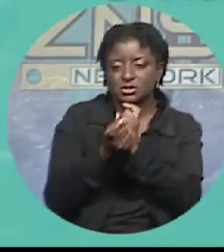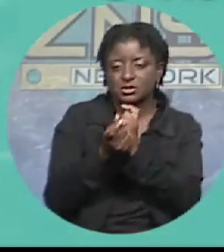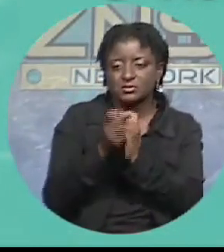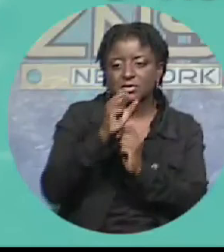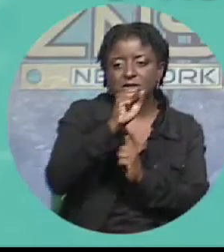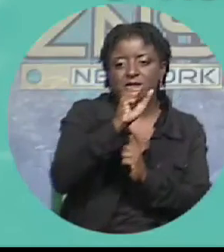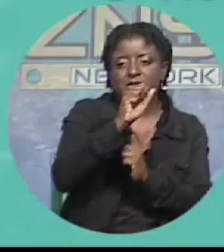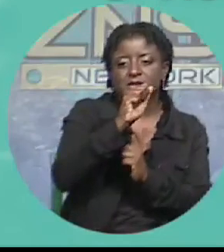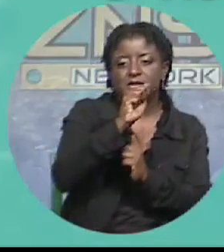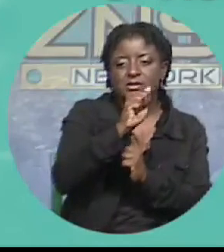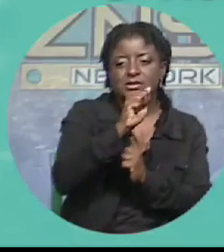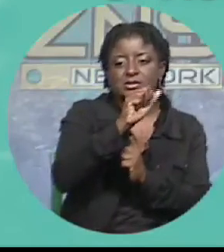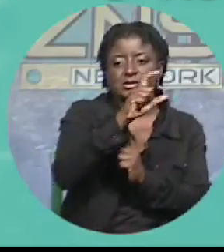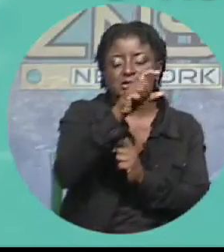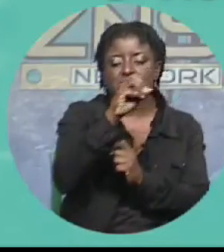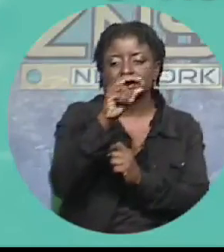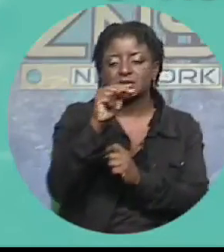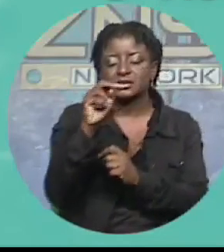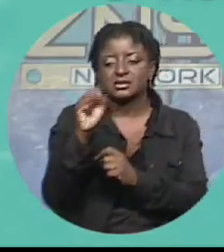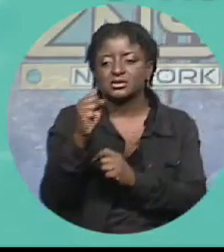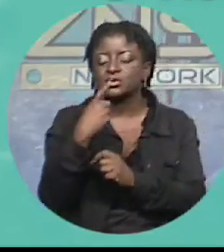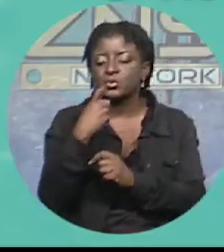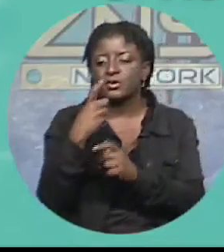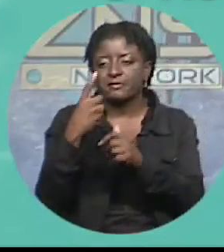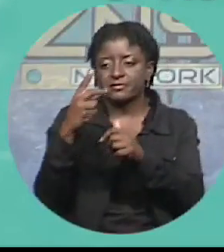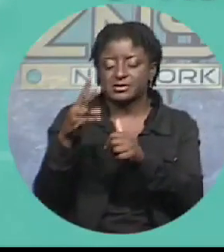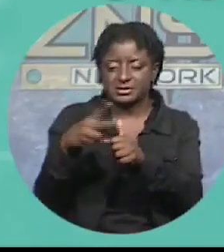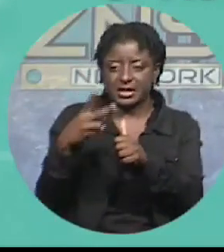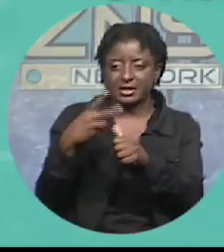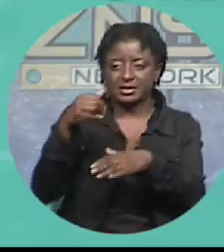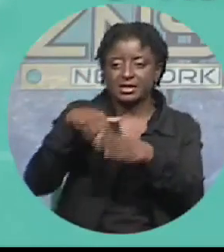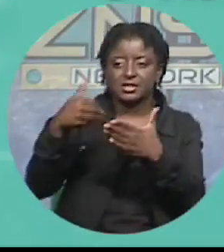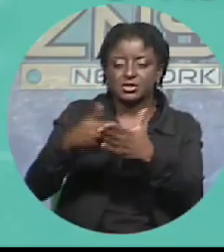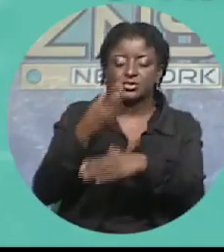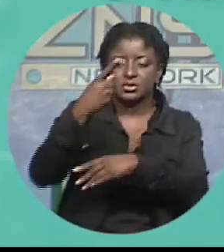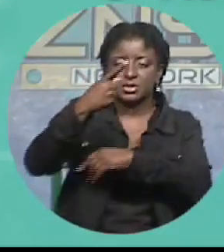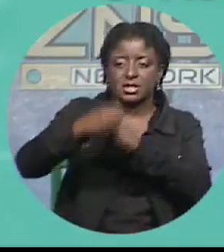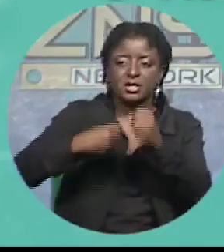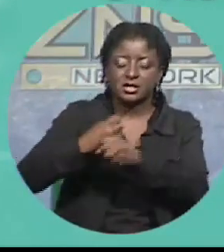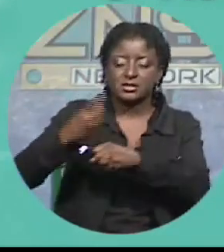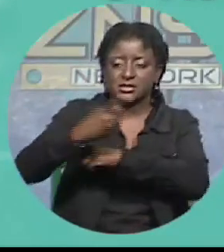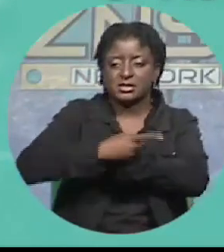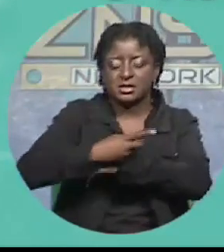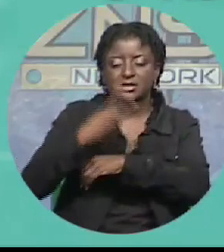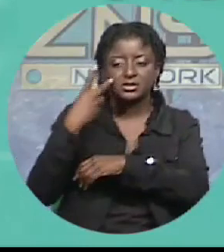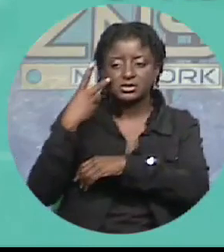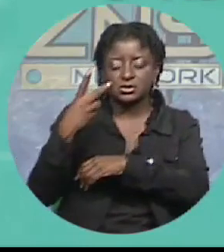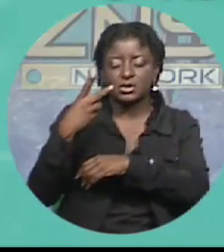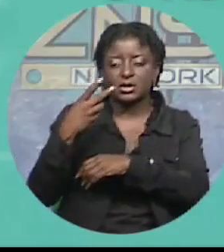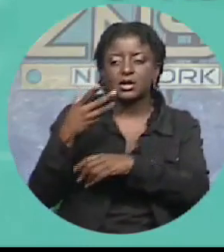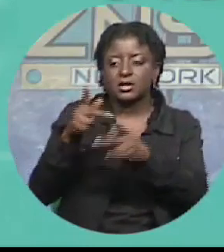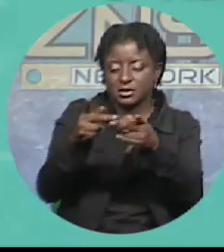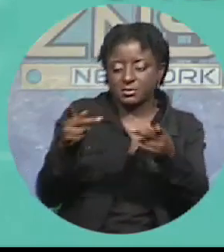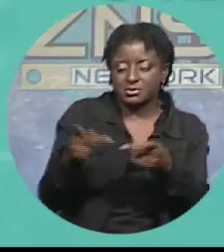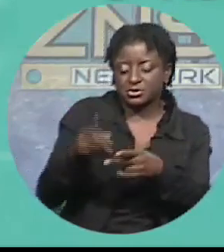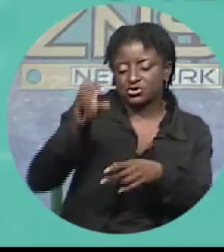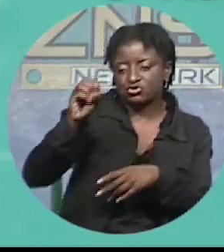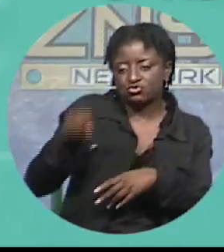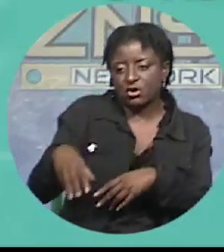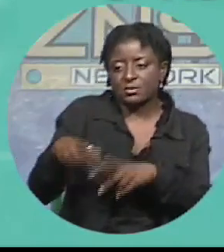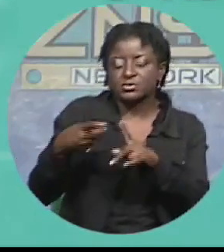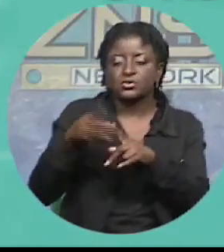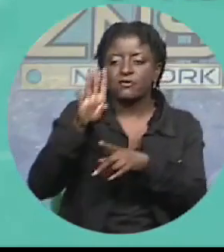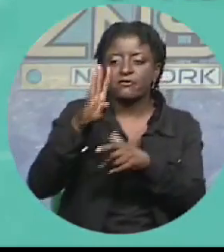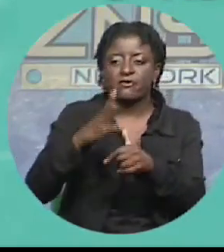who unofficially placed second in the New Year's Day Junkanoo Parade, saw their position drop to fourth place, while One Family,